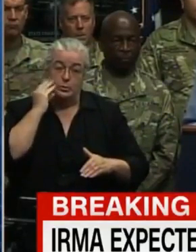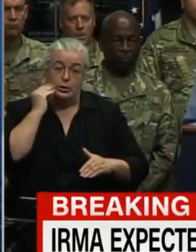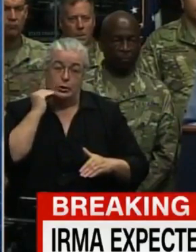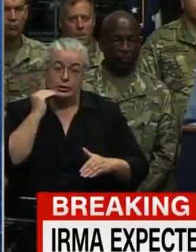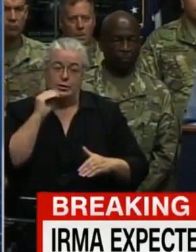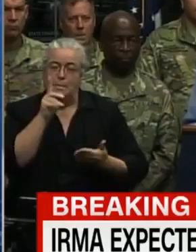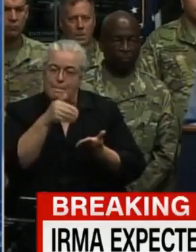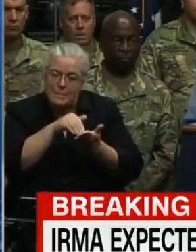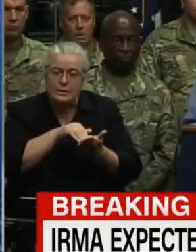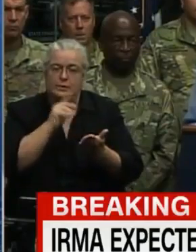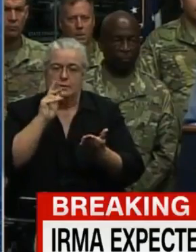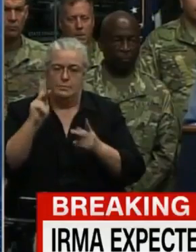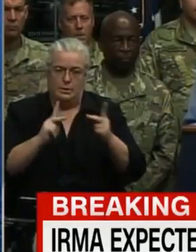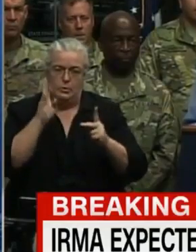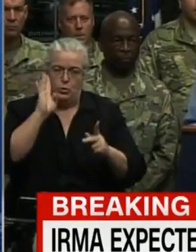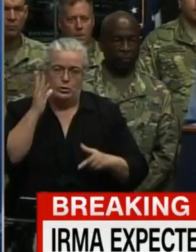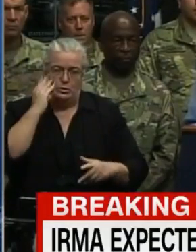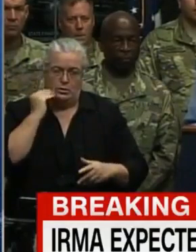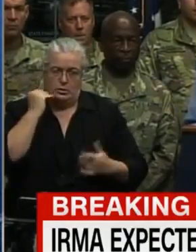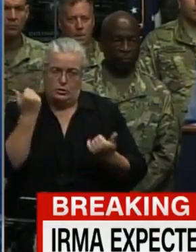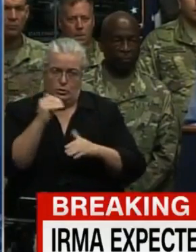This is a serious threat of significant